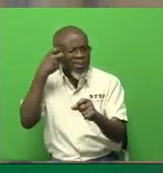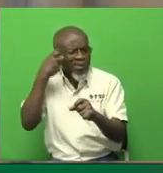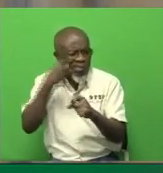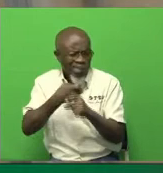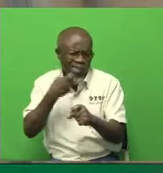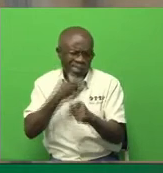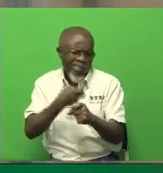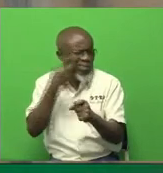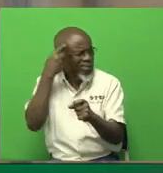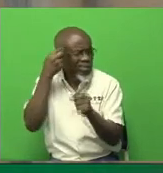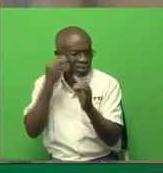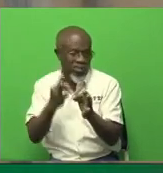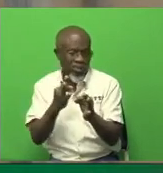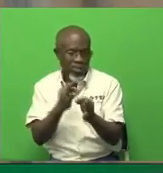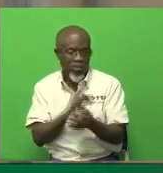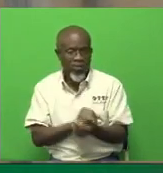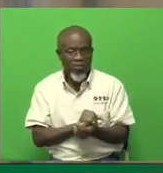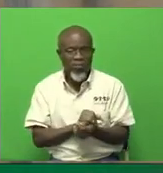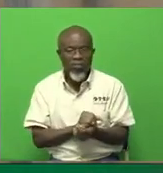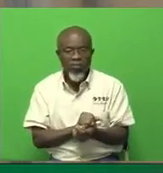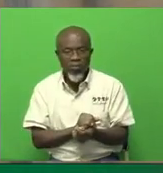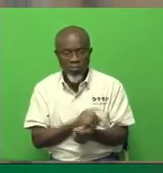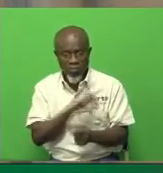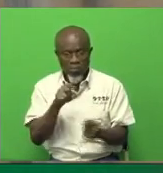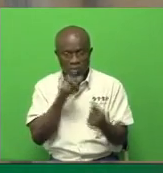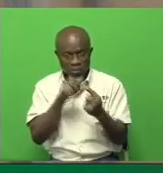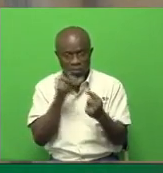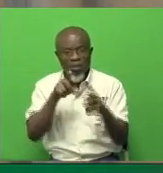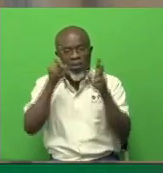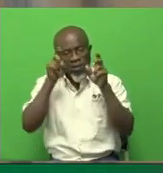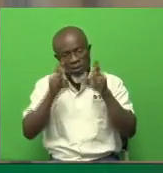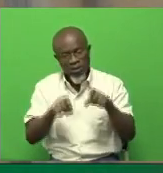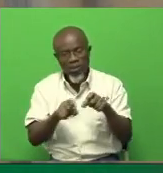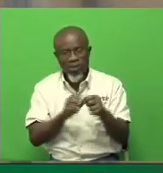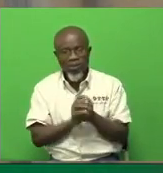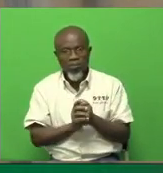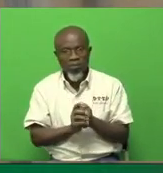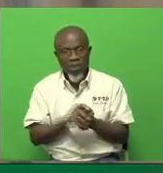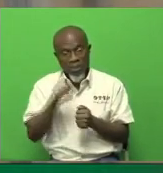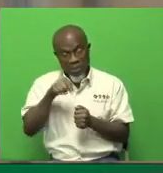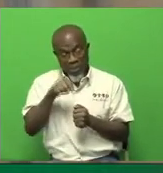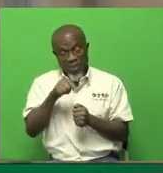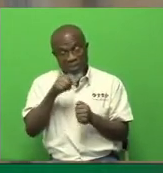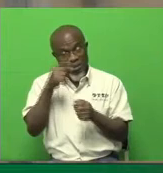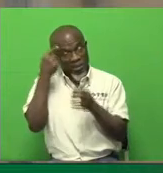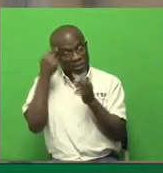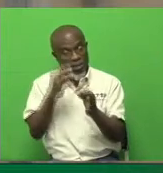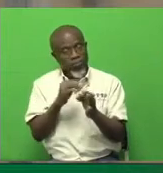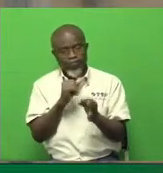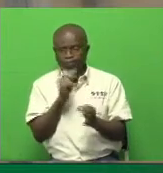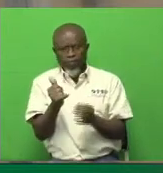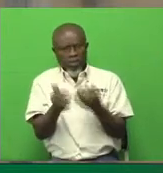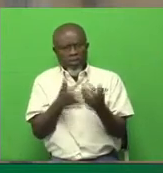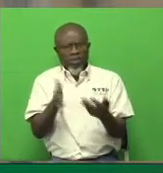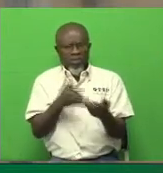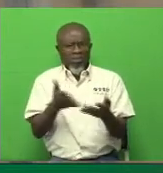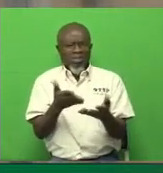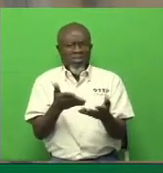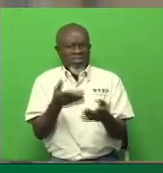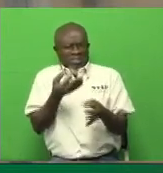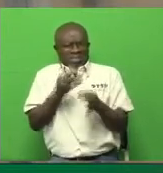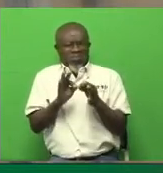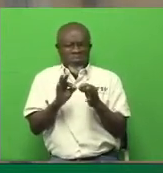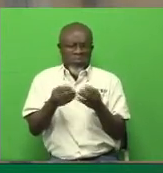do so and I assure you madam speaker that these decisions are not easily made no government